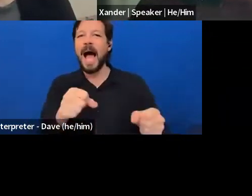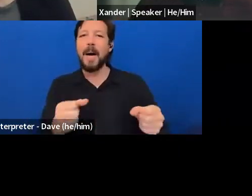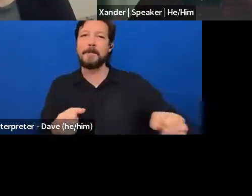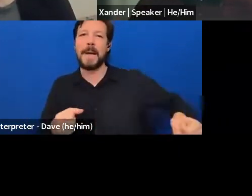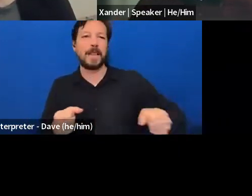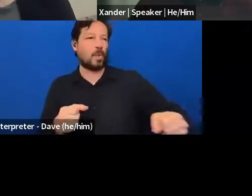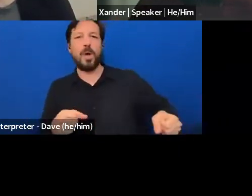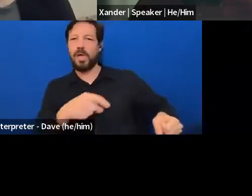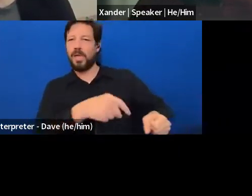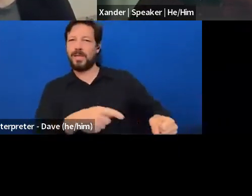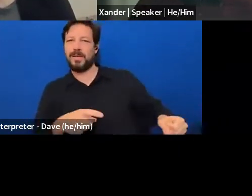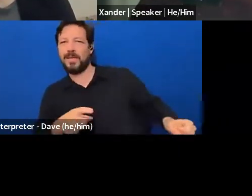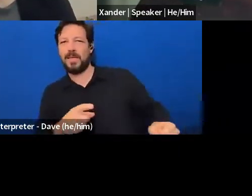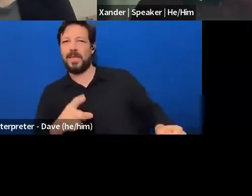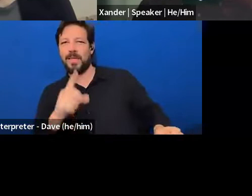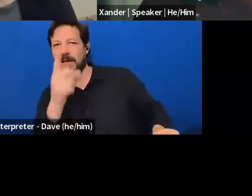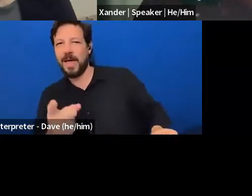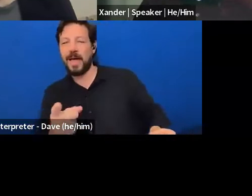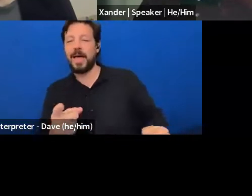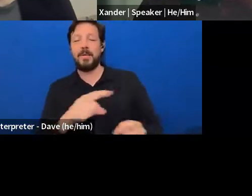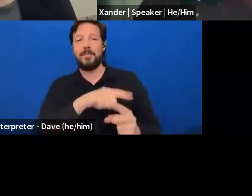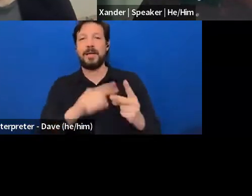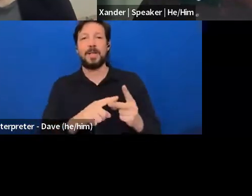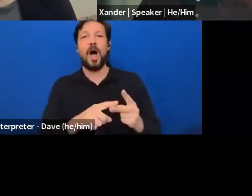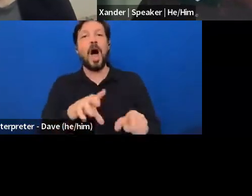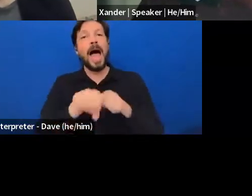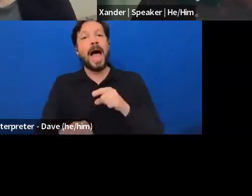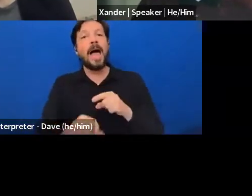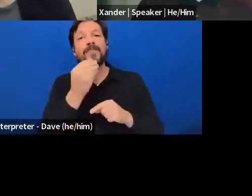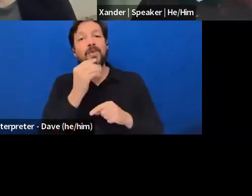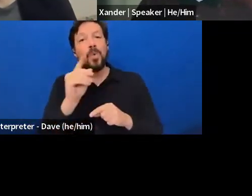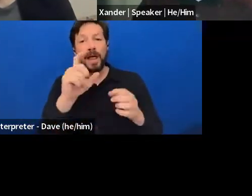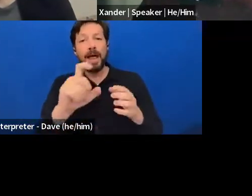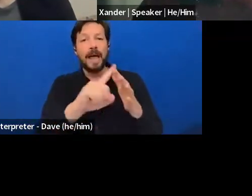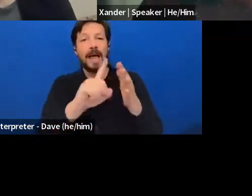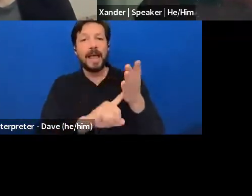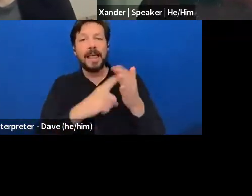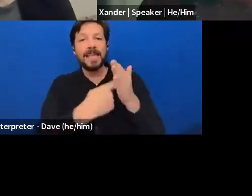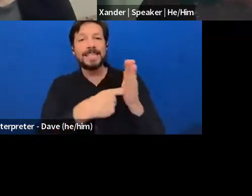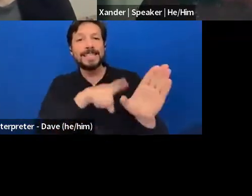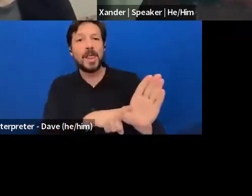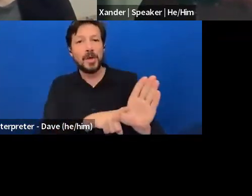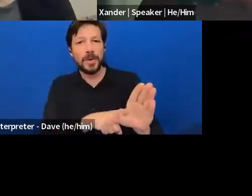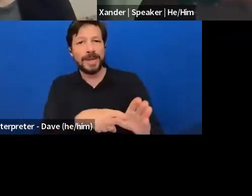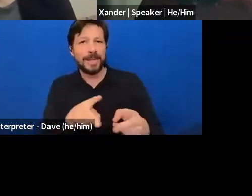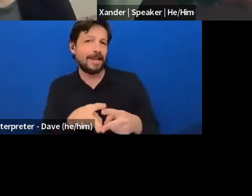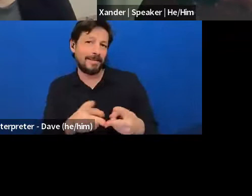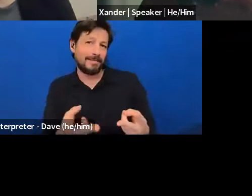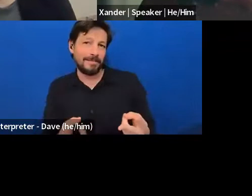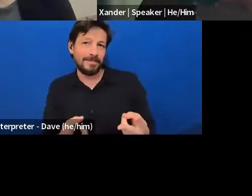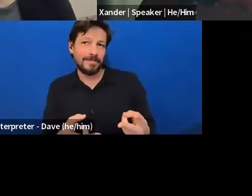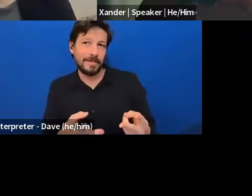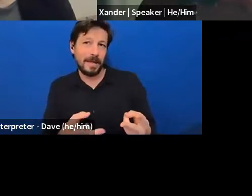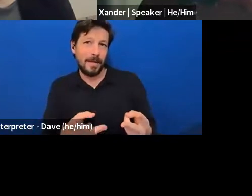hate and refuse to eat celery. And I suppose that being the starting point of an introduction doesn't give you